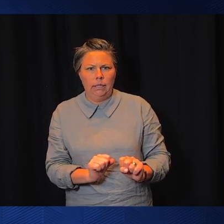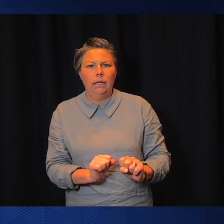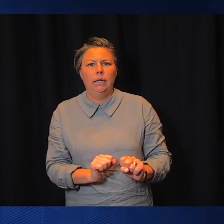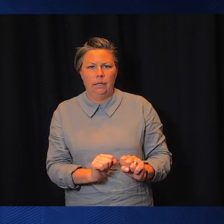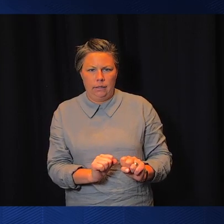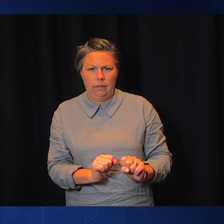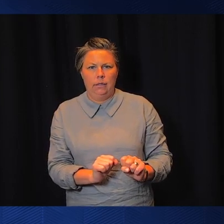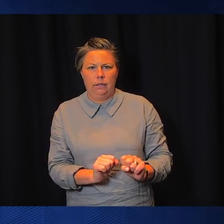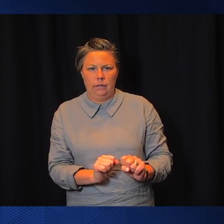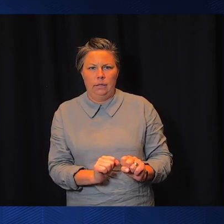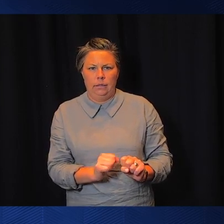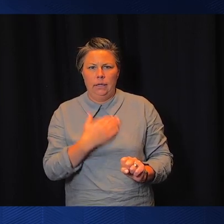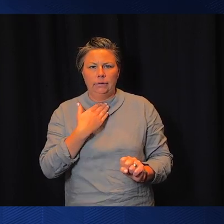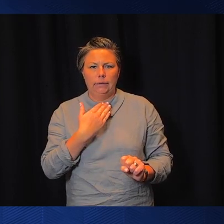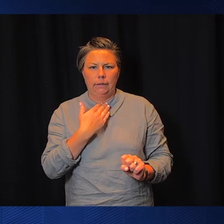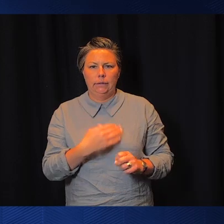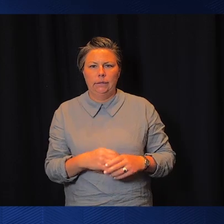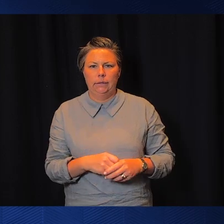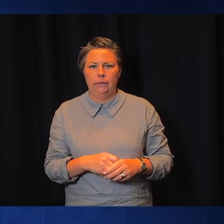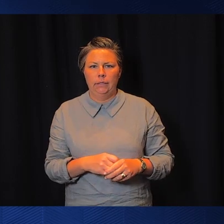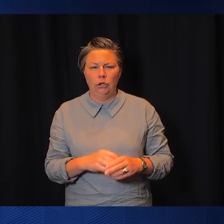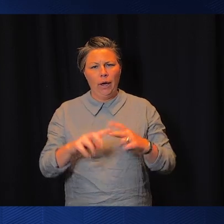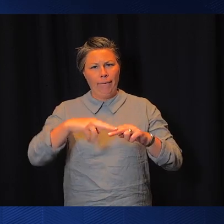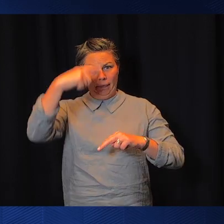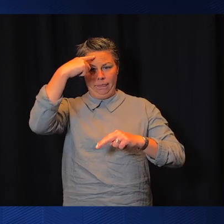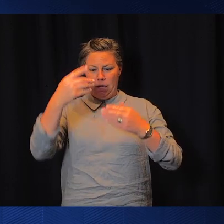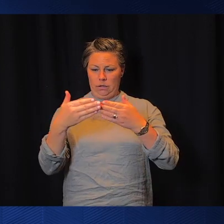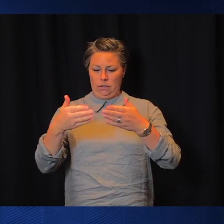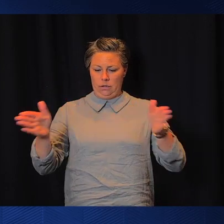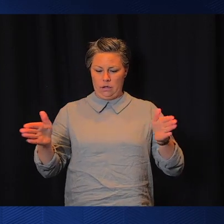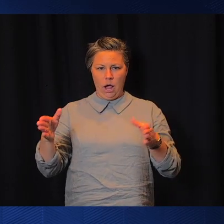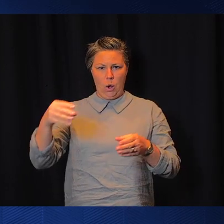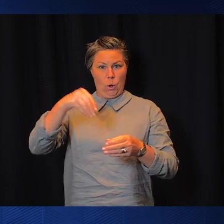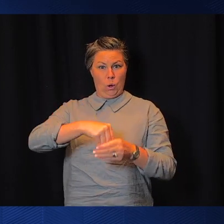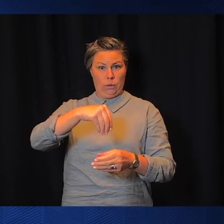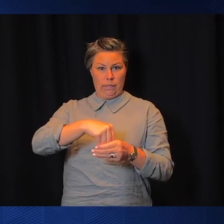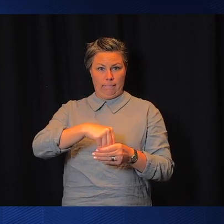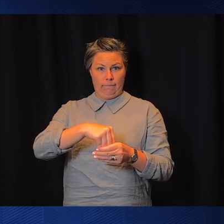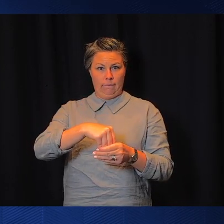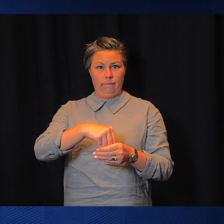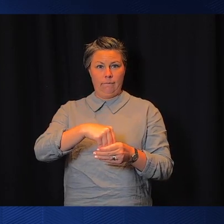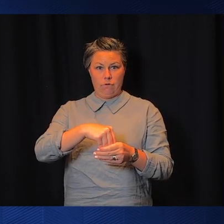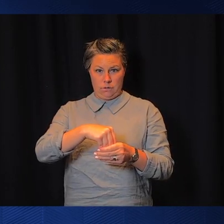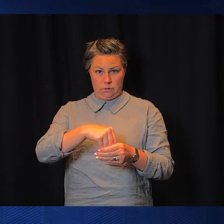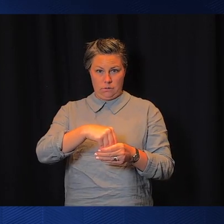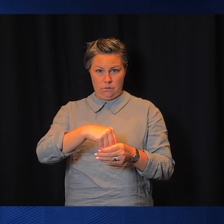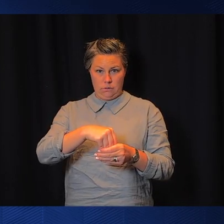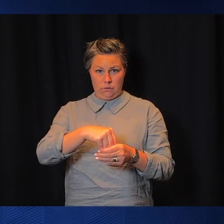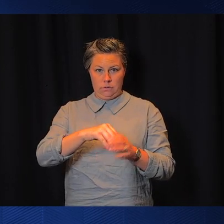in the inclusive approach, why the Dalits and the rural